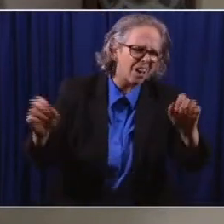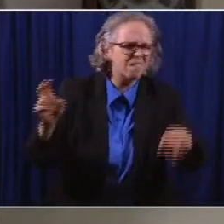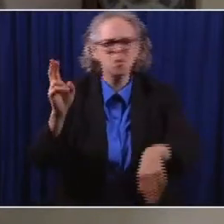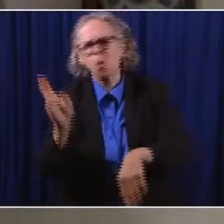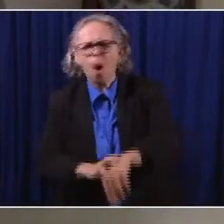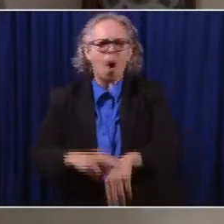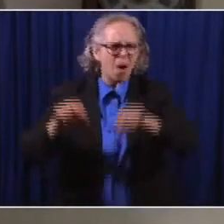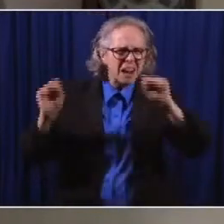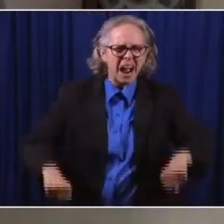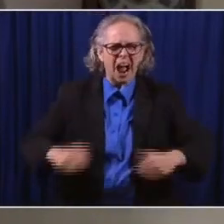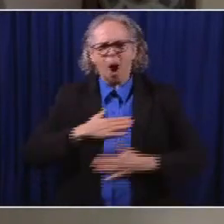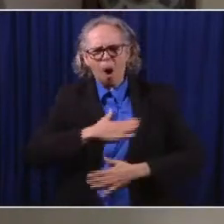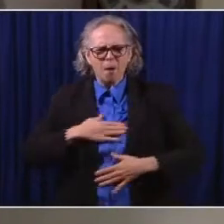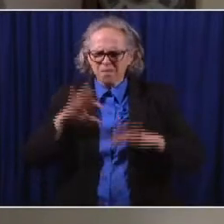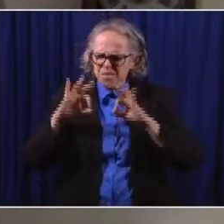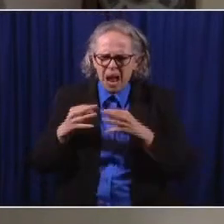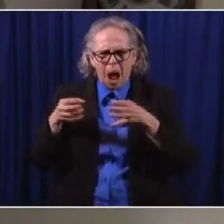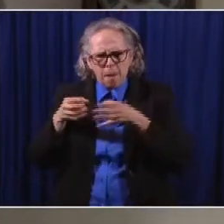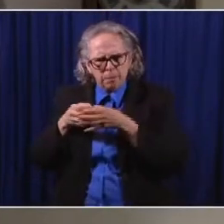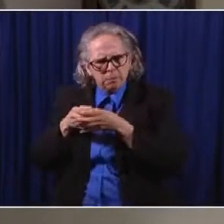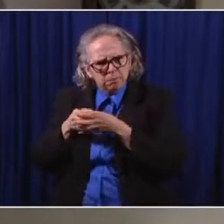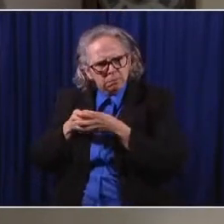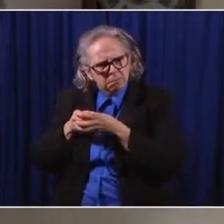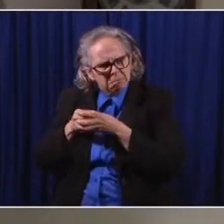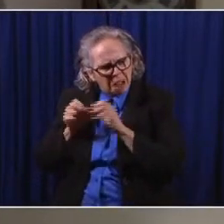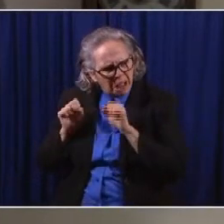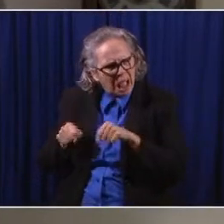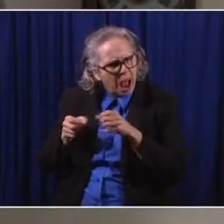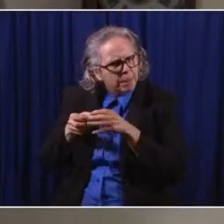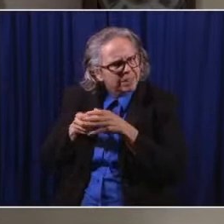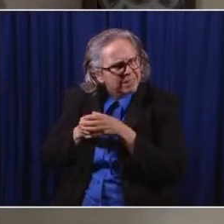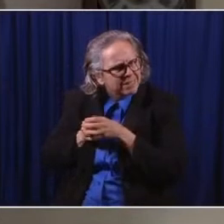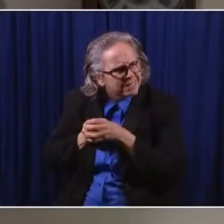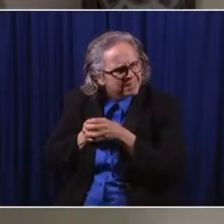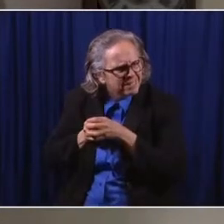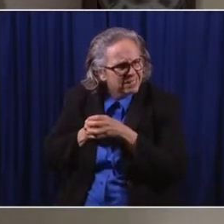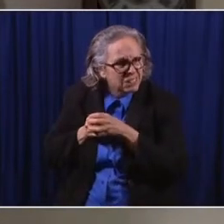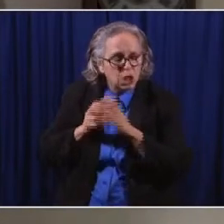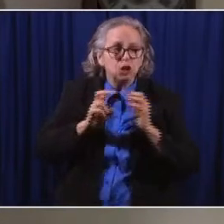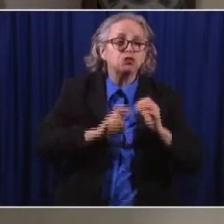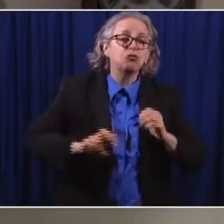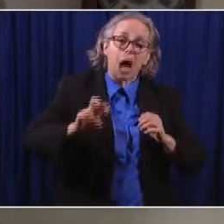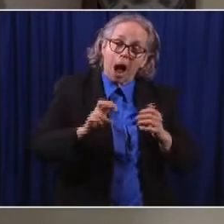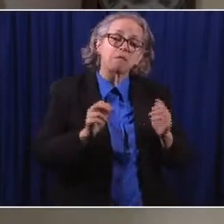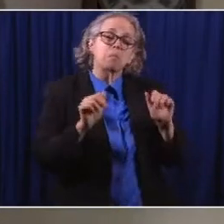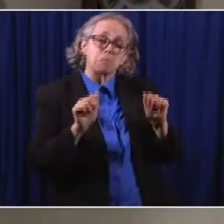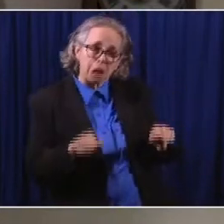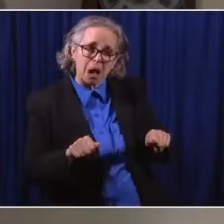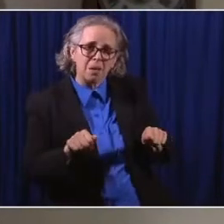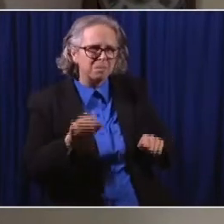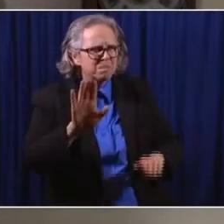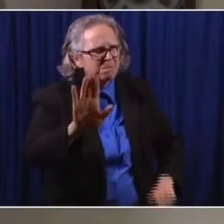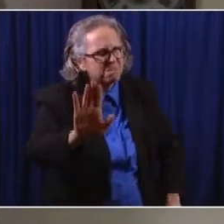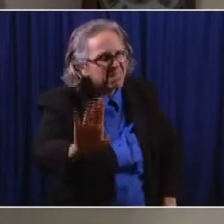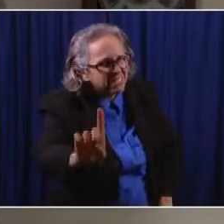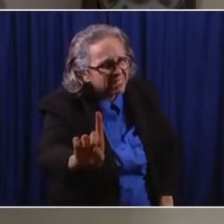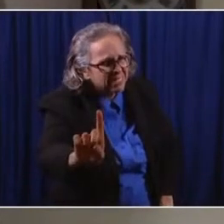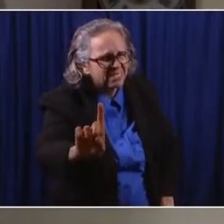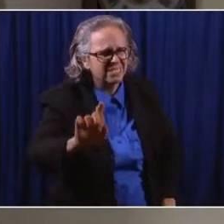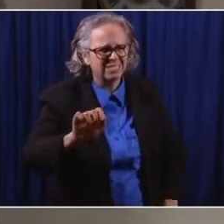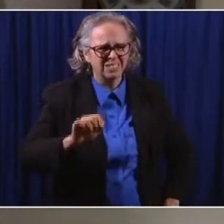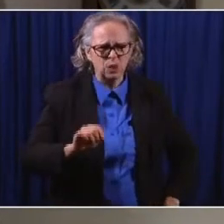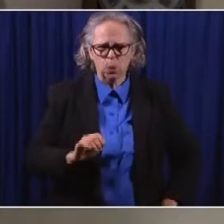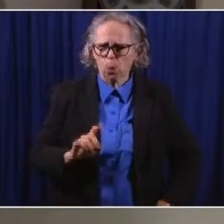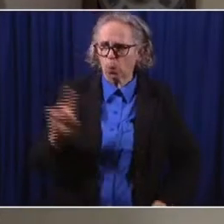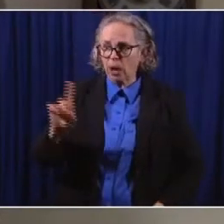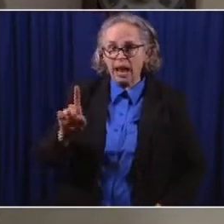it's really not so much where you go, but rather what you do and how you